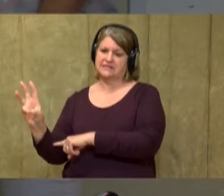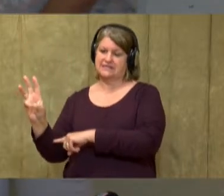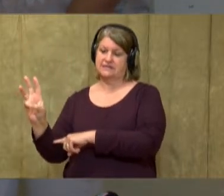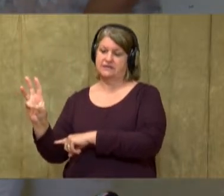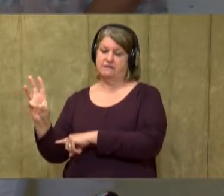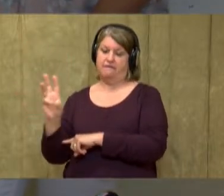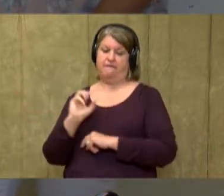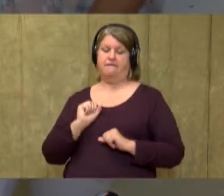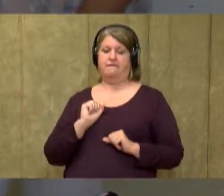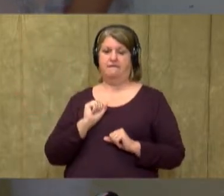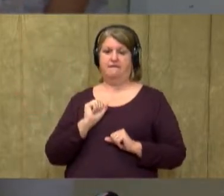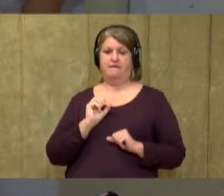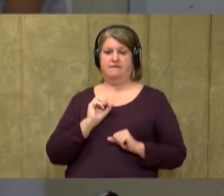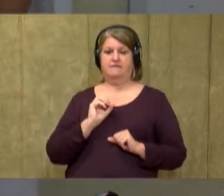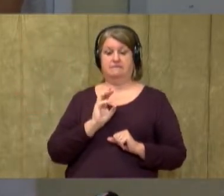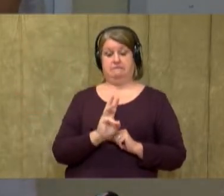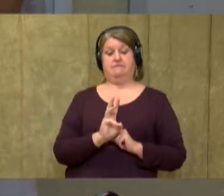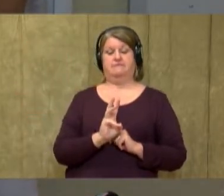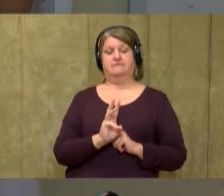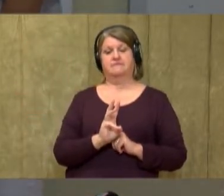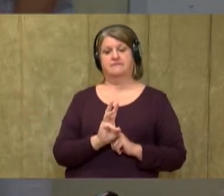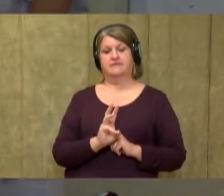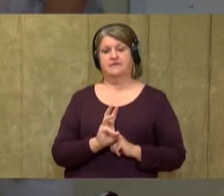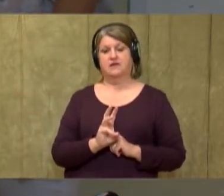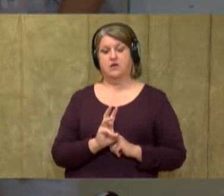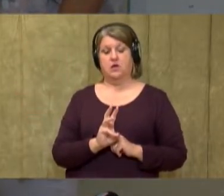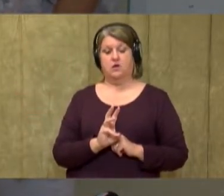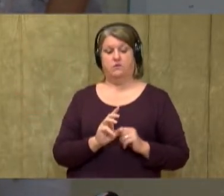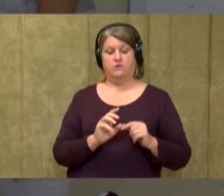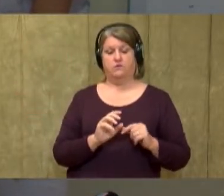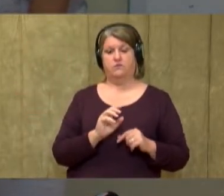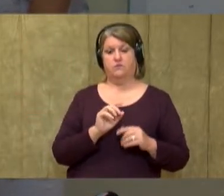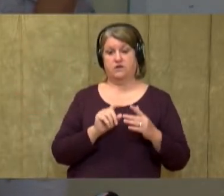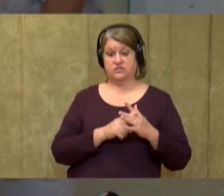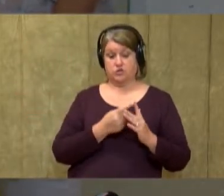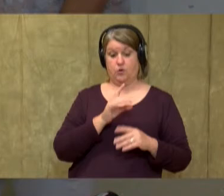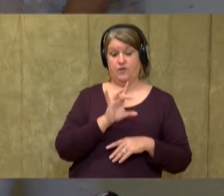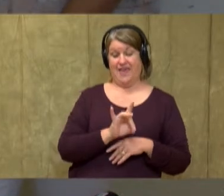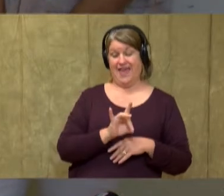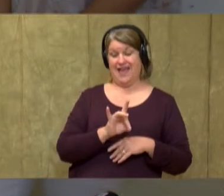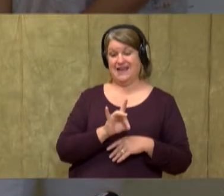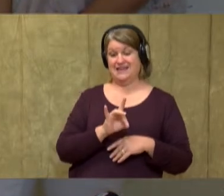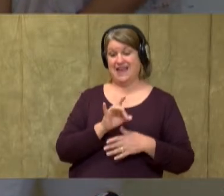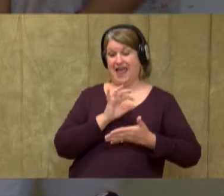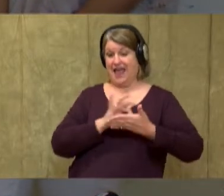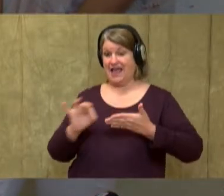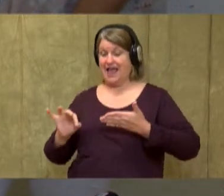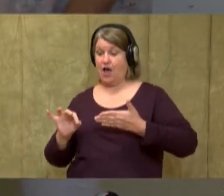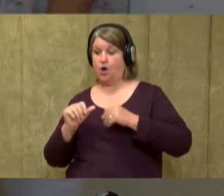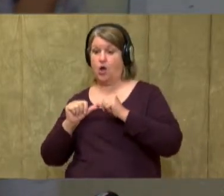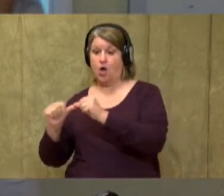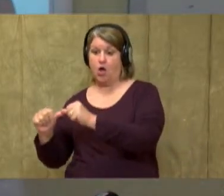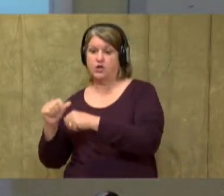6. When I counted from 8 to 14, there were 6 in between, so that means I